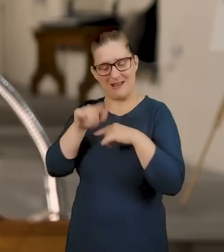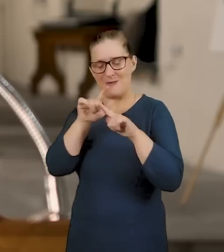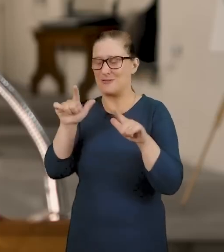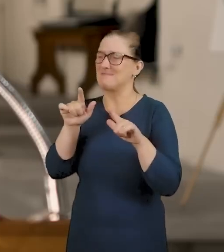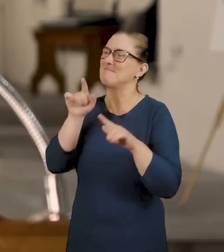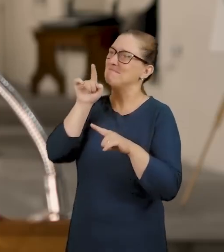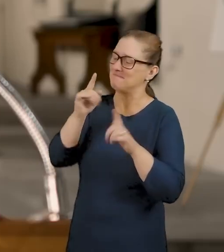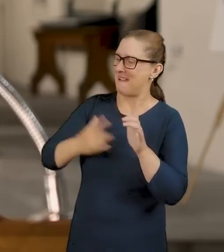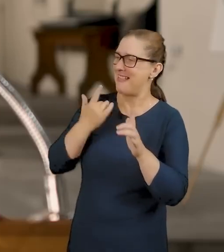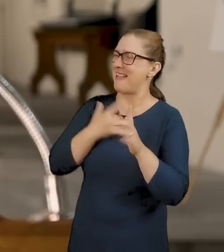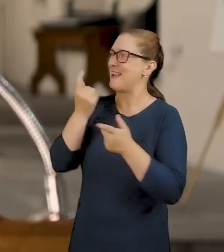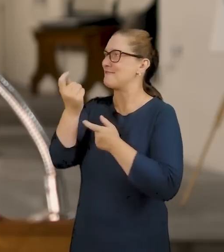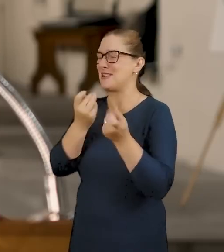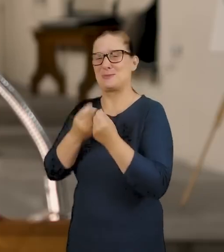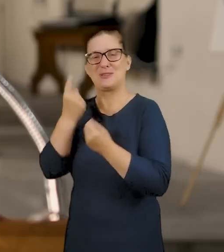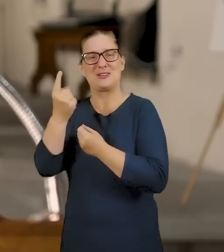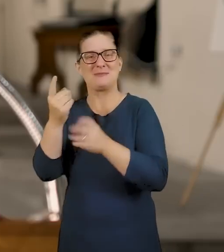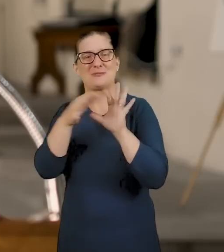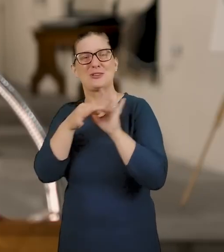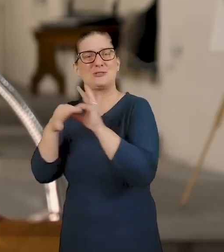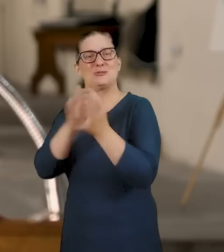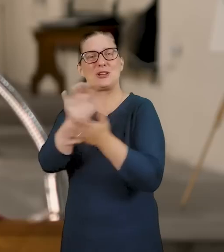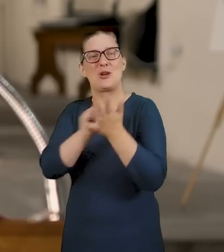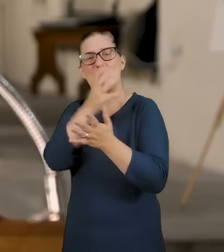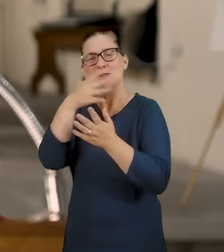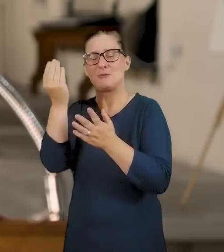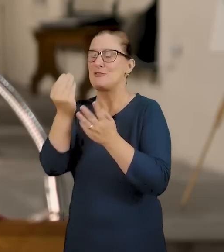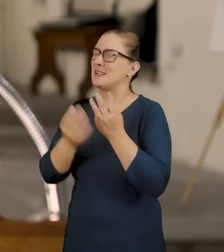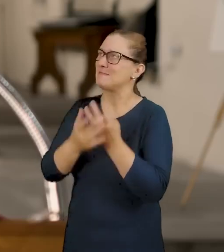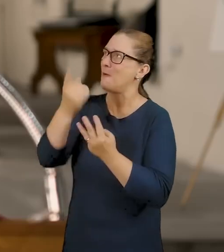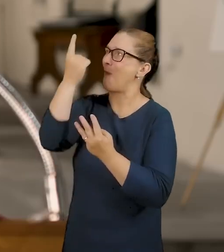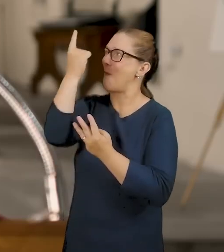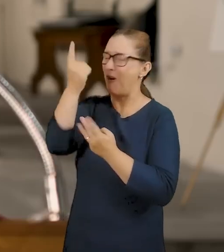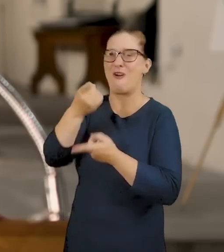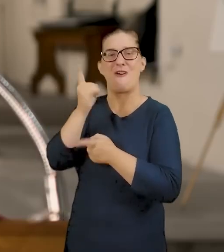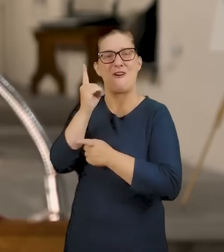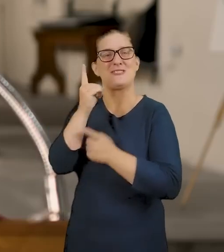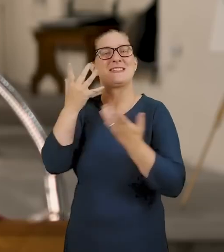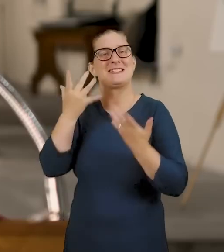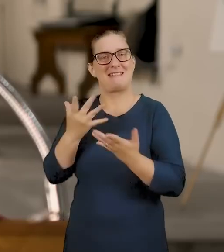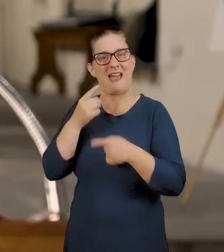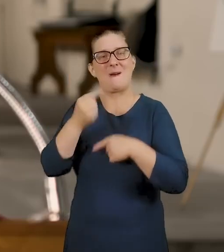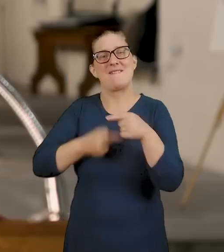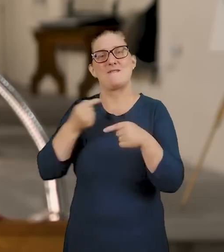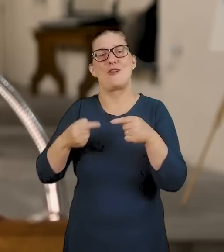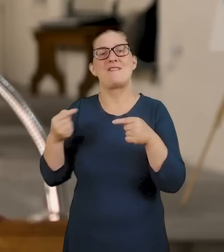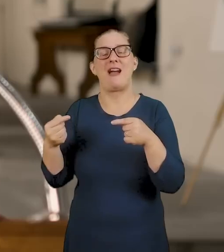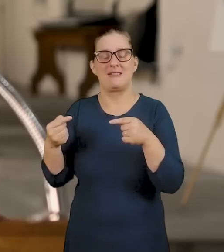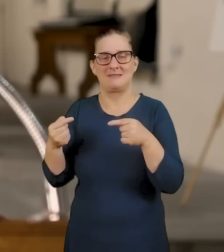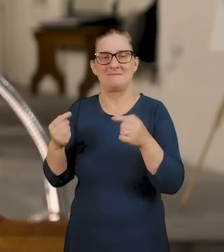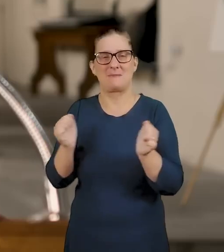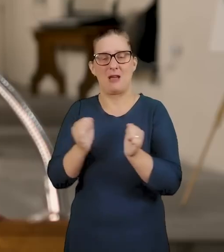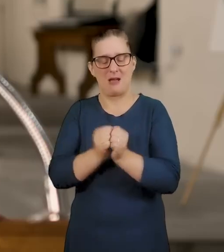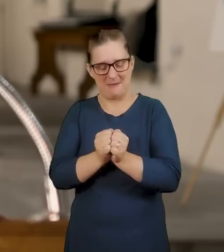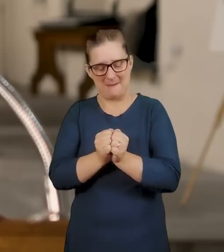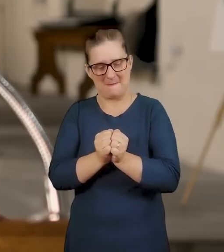Lord, who is alive and reigns with you in the unity of the Holy Spirit, one God,